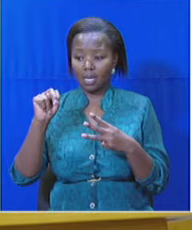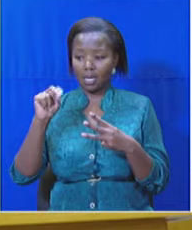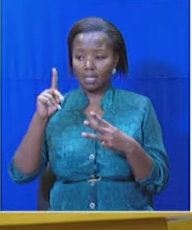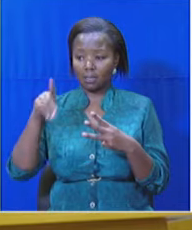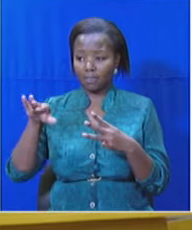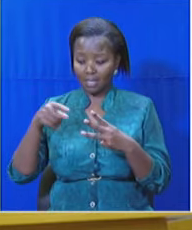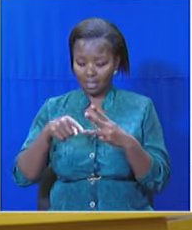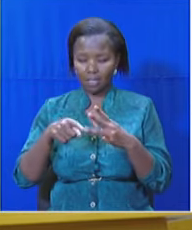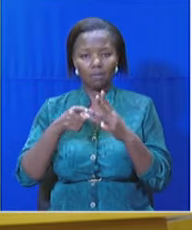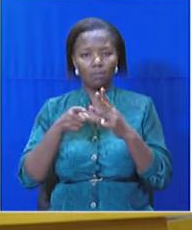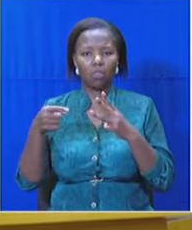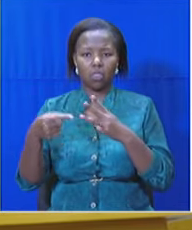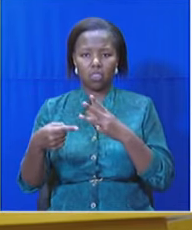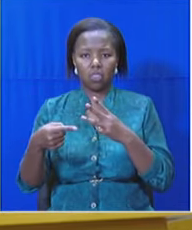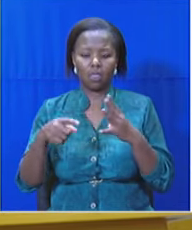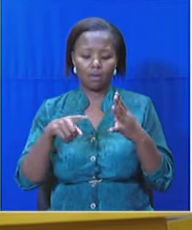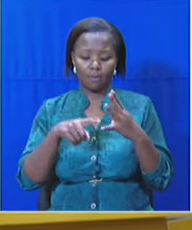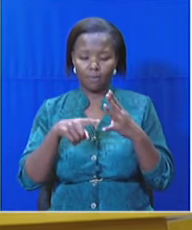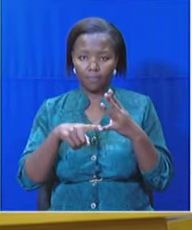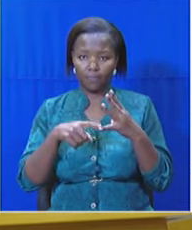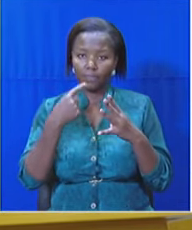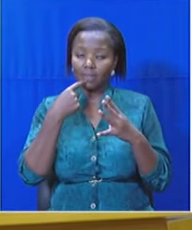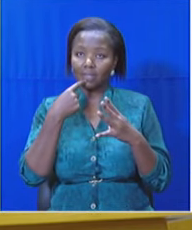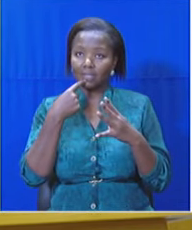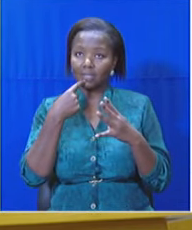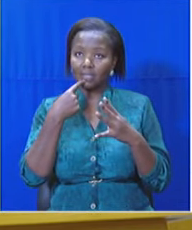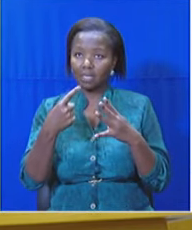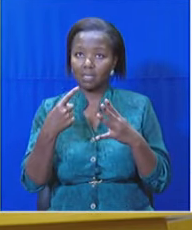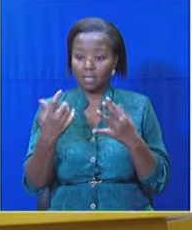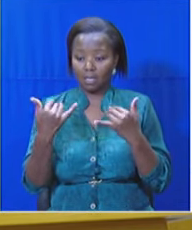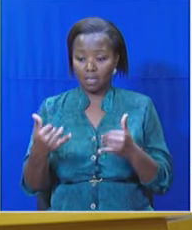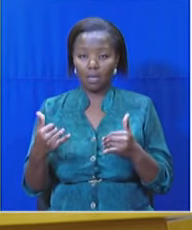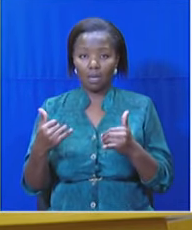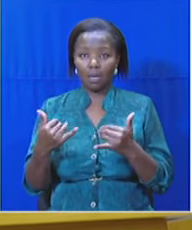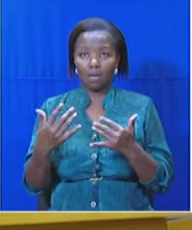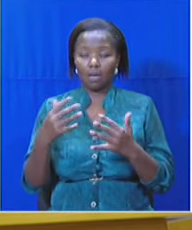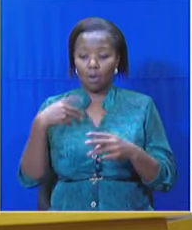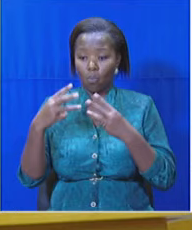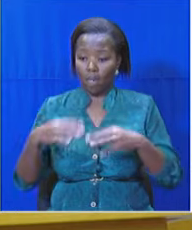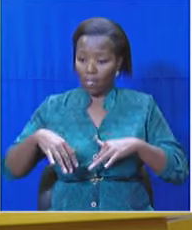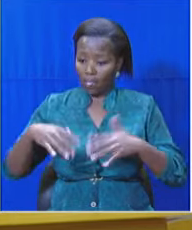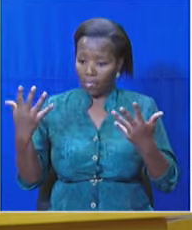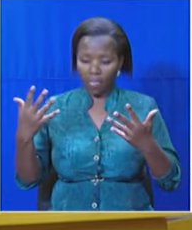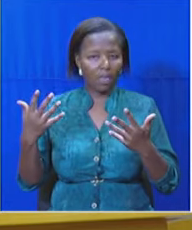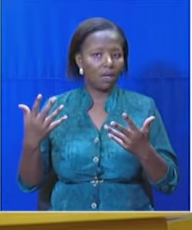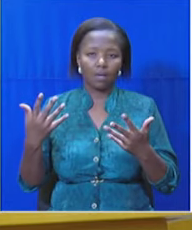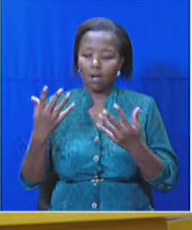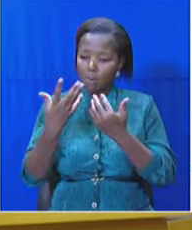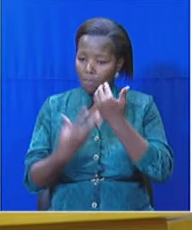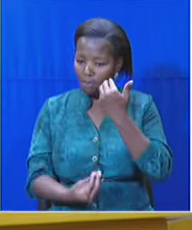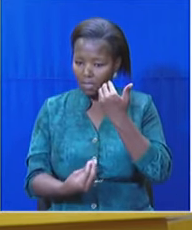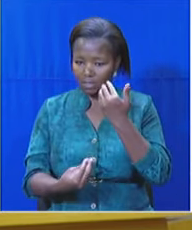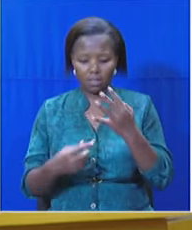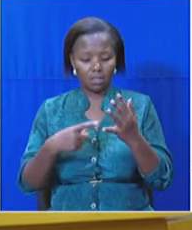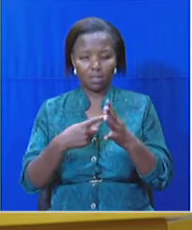and 4 is counterproductive to the eradication of unemployment, poverty,